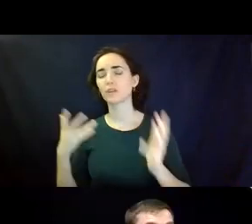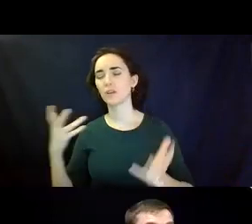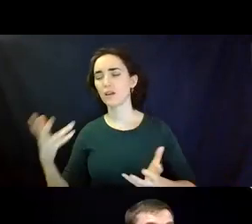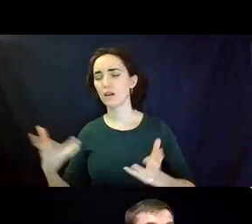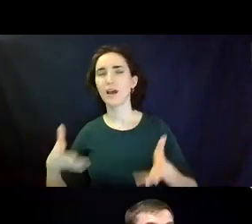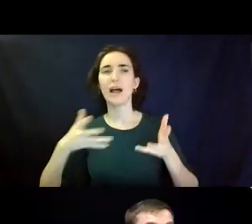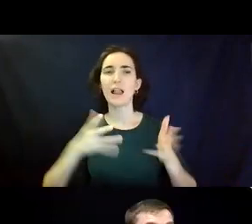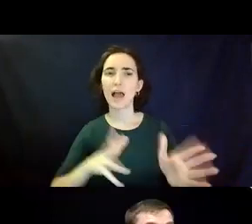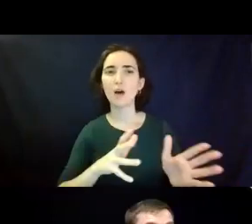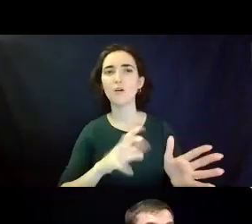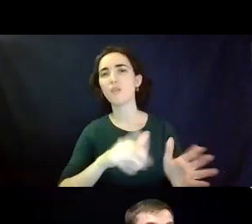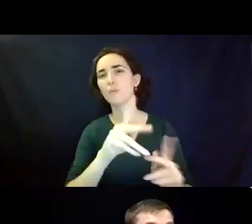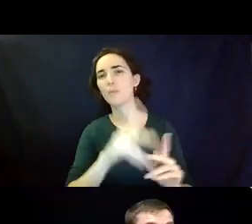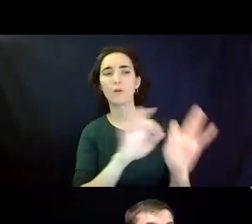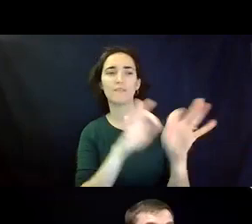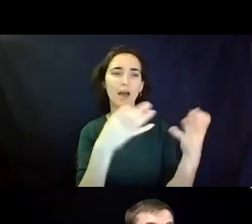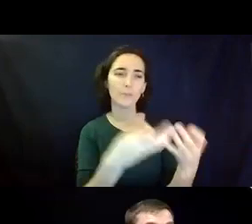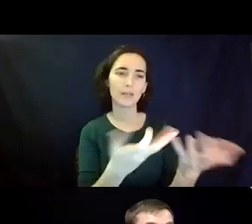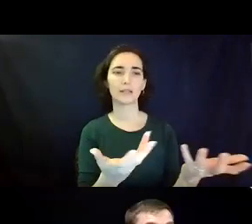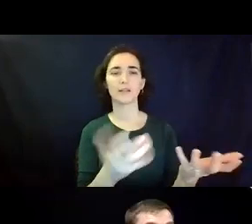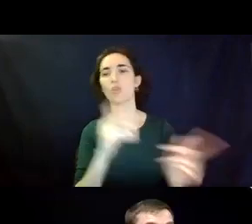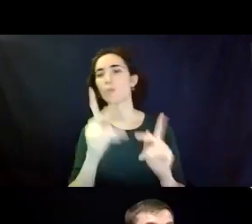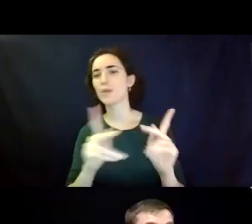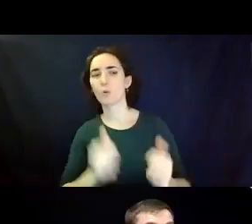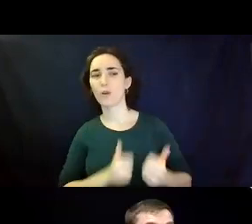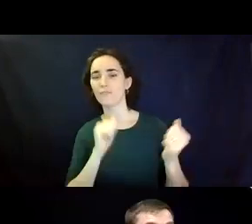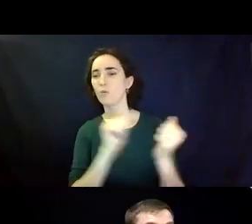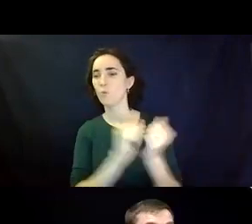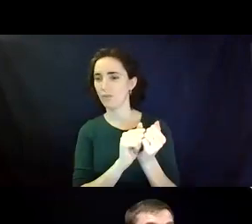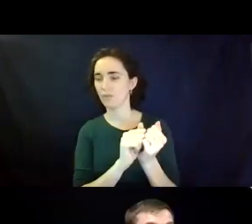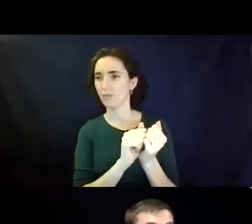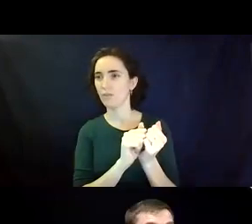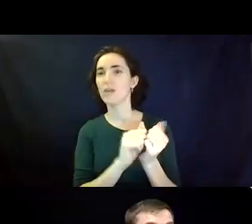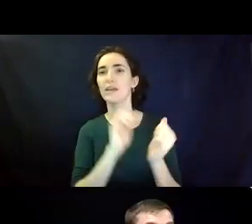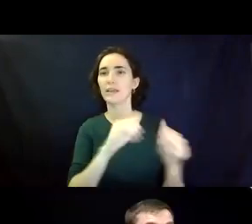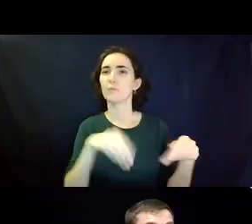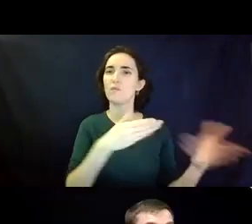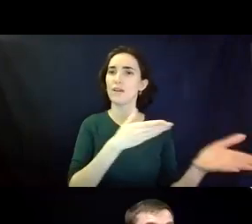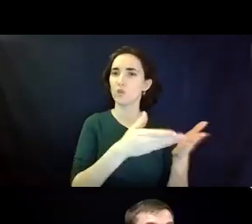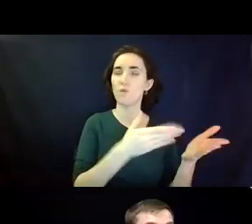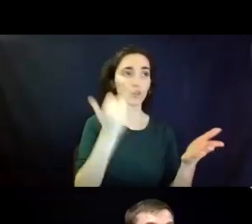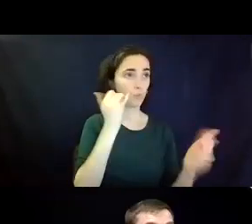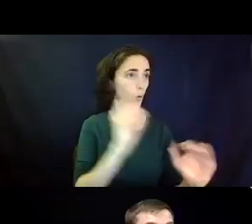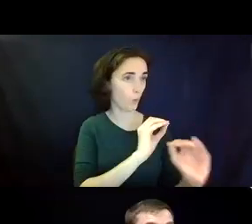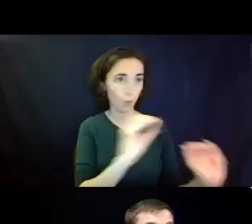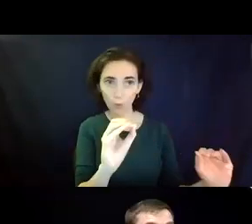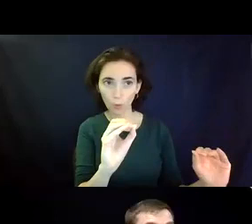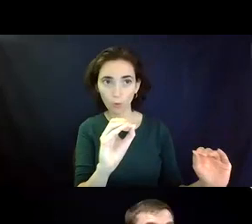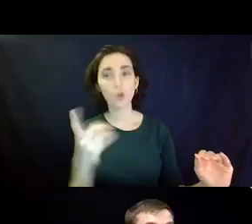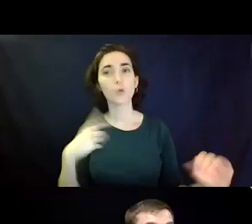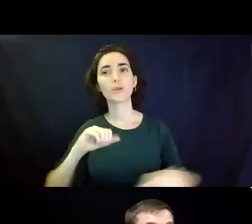other parties to provide services in the home where there usually are not. We've implemented